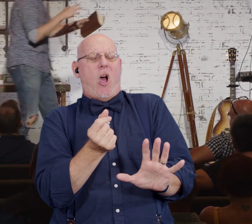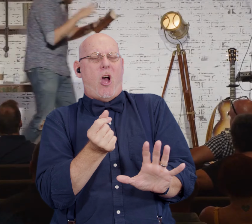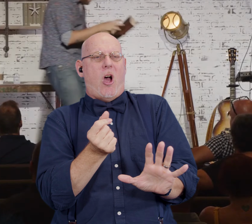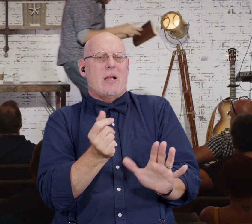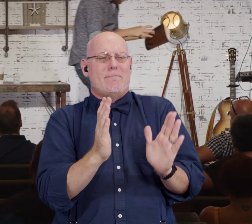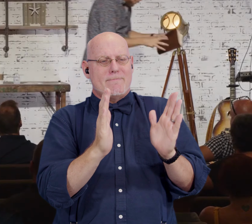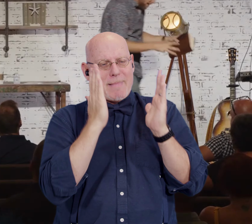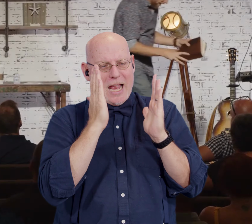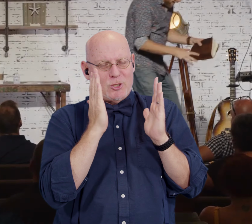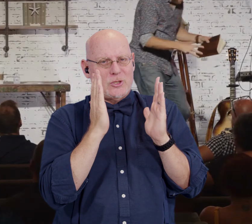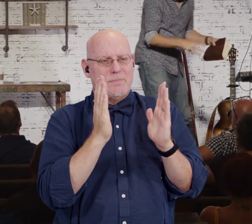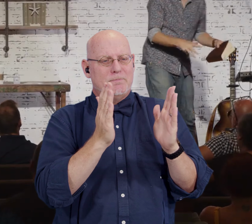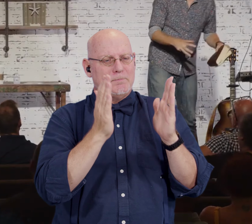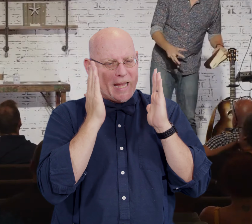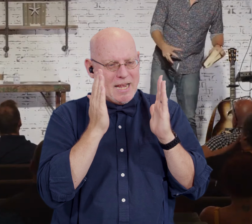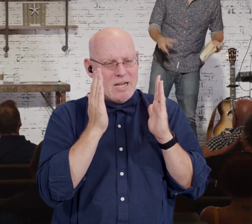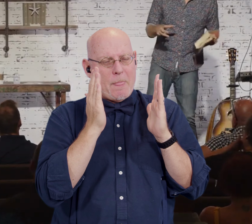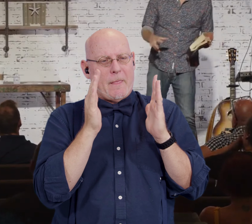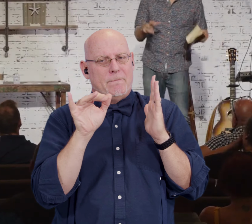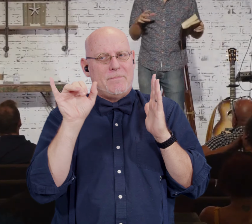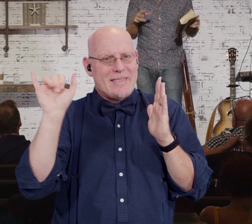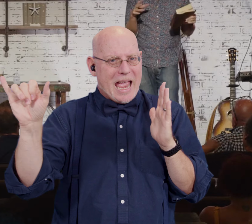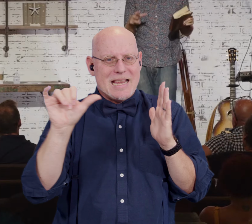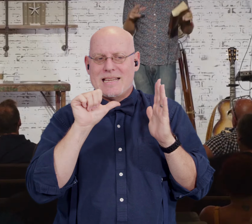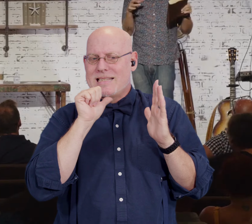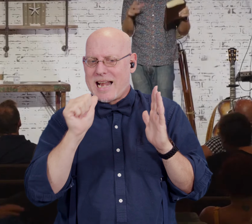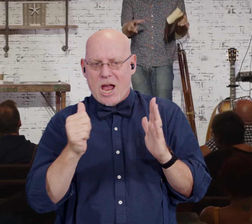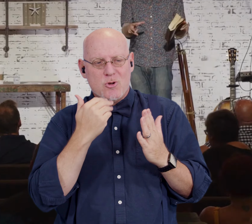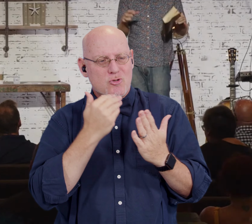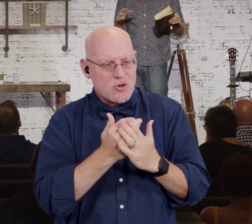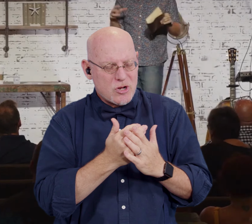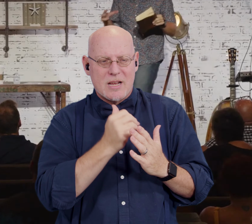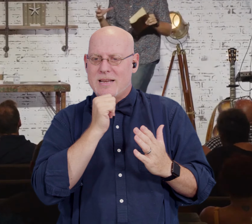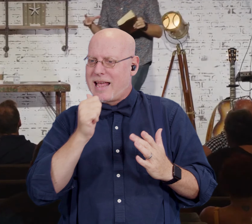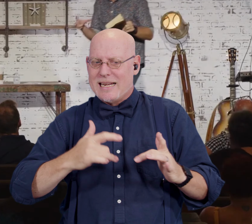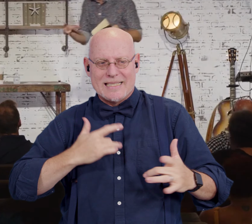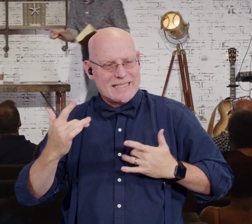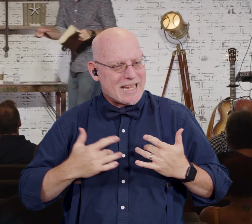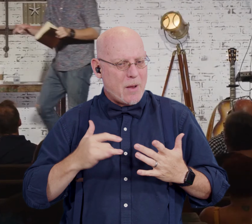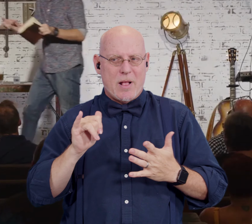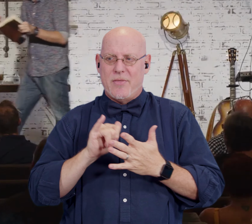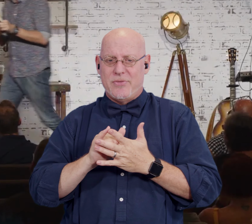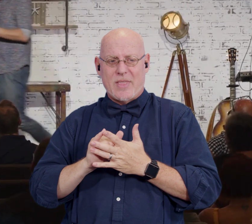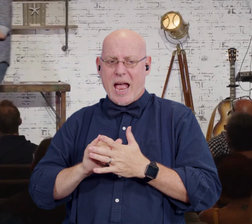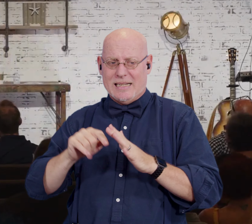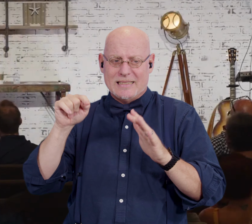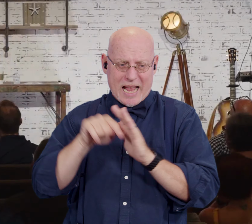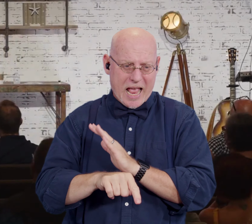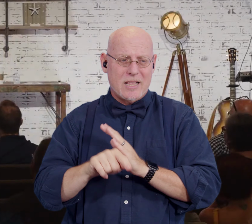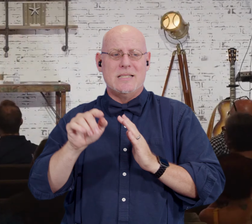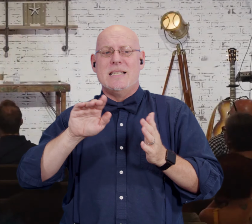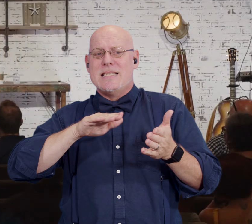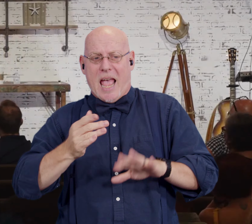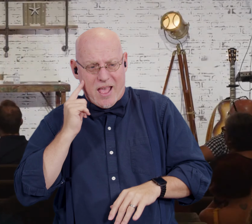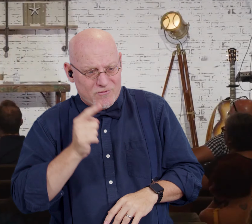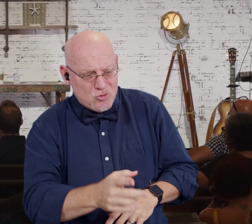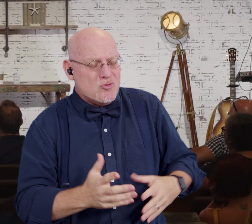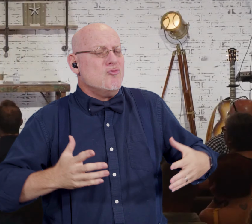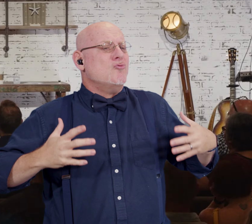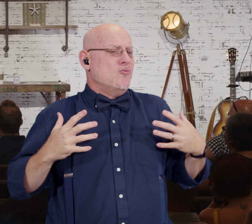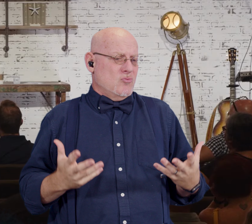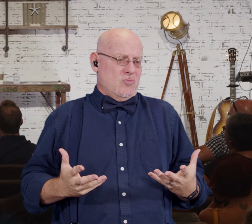like, listen to me. That is not productive, that is not excitement, that is execution, that's death for